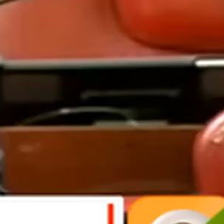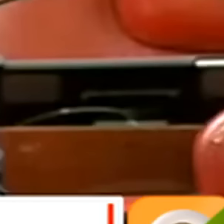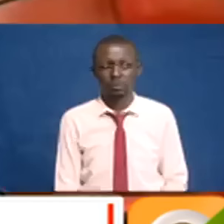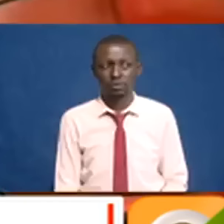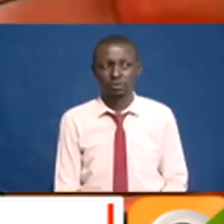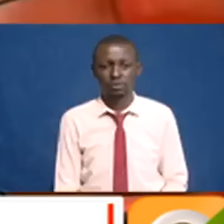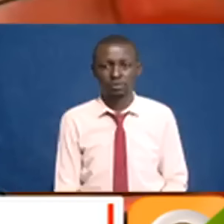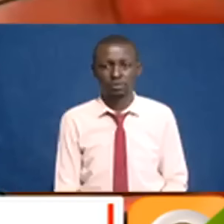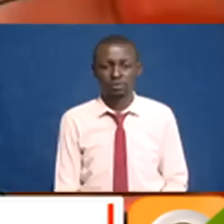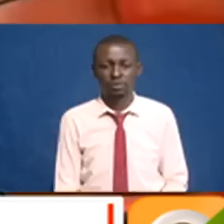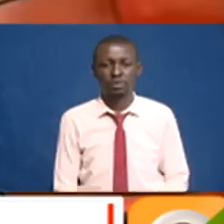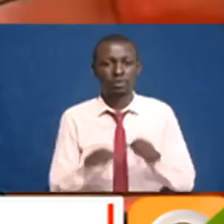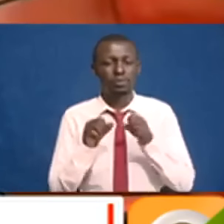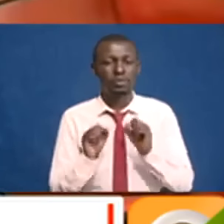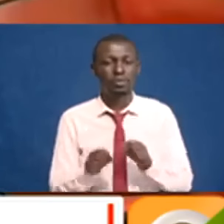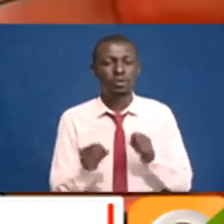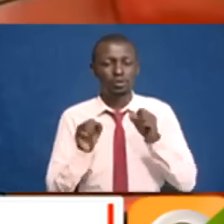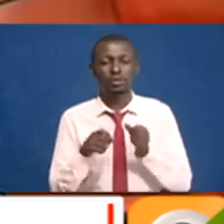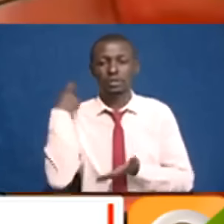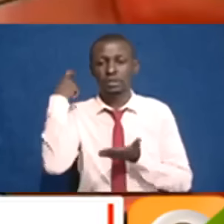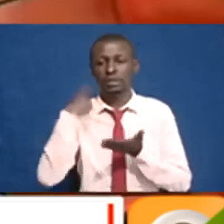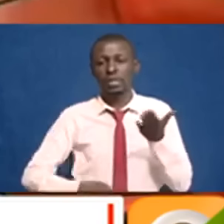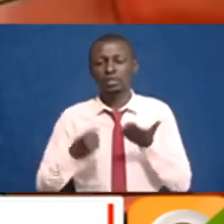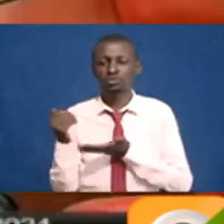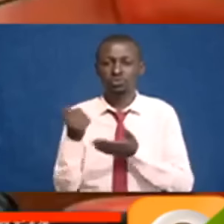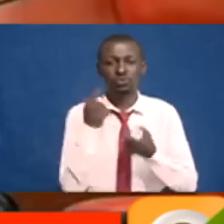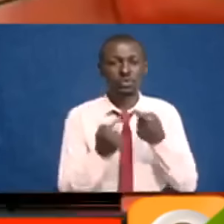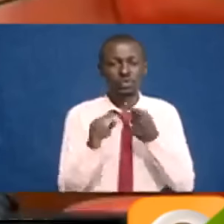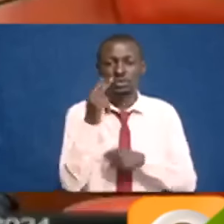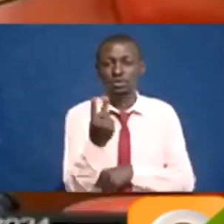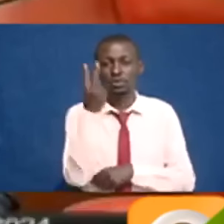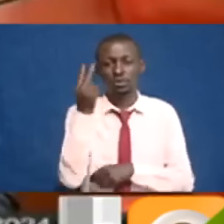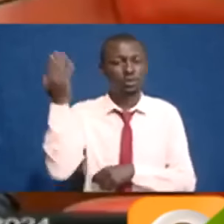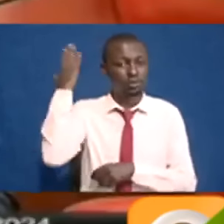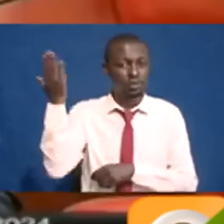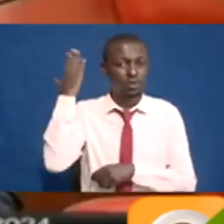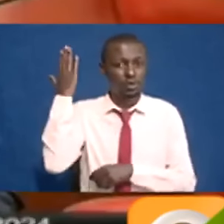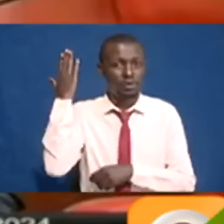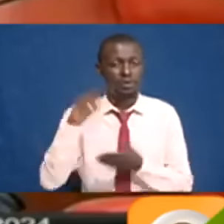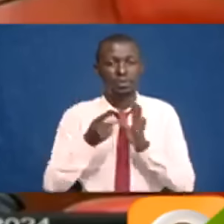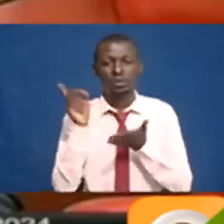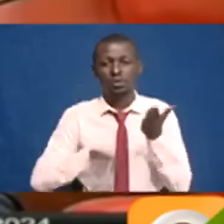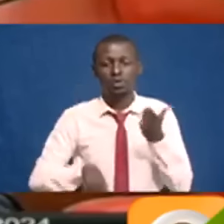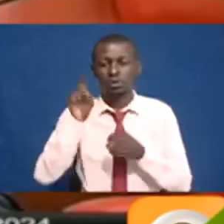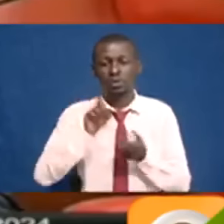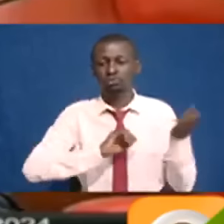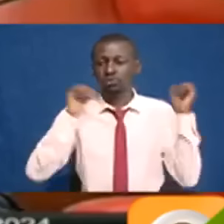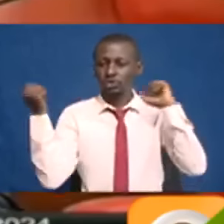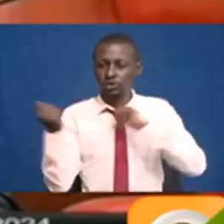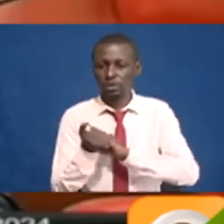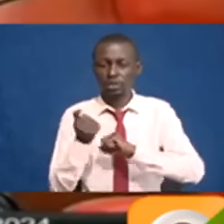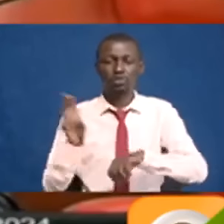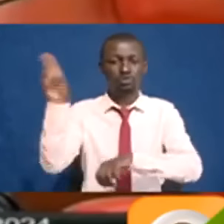is the revenue-raising measures for 2 years ago, it therefore means we also have to adjust our